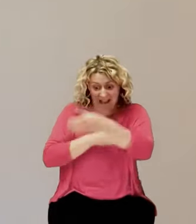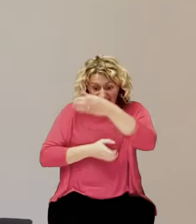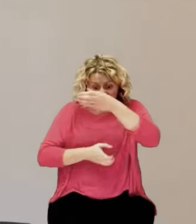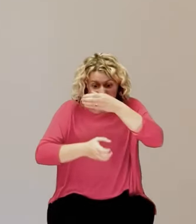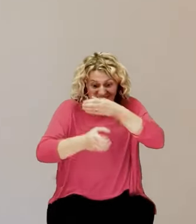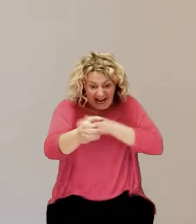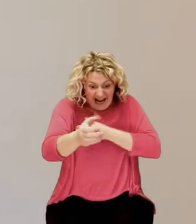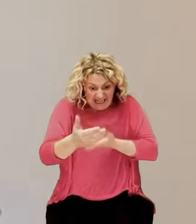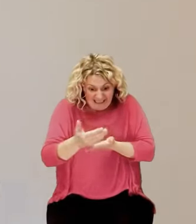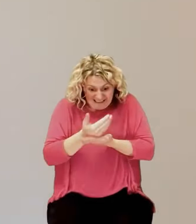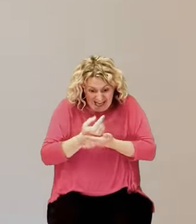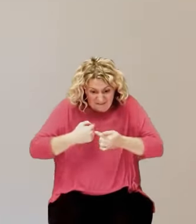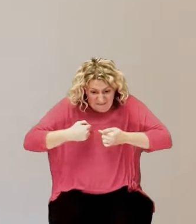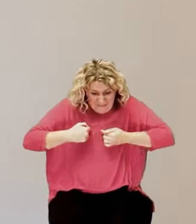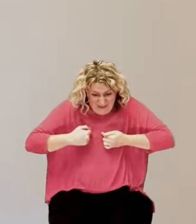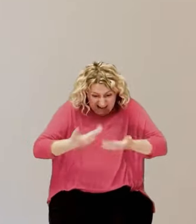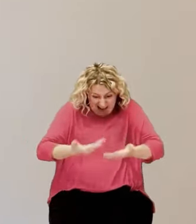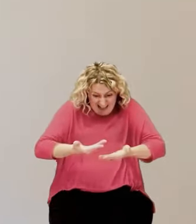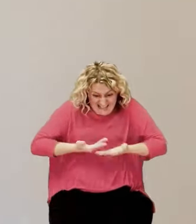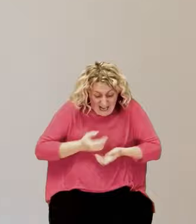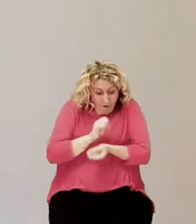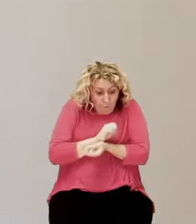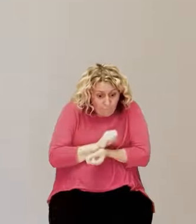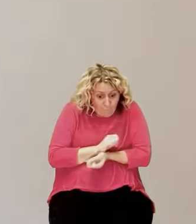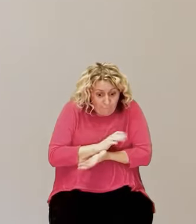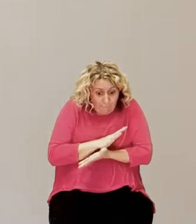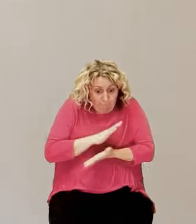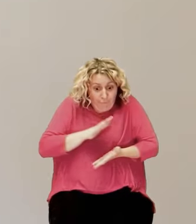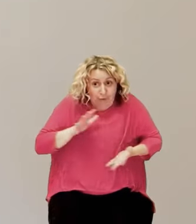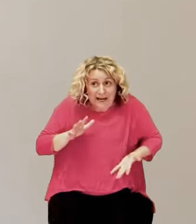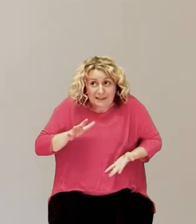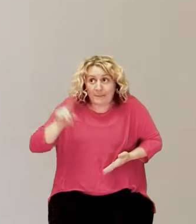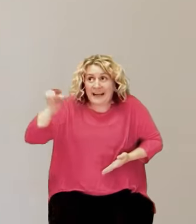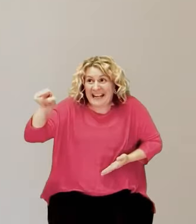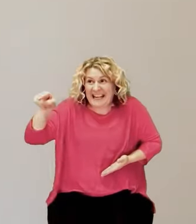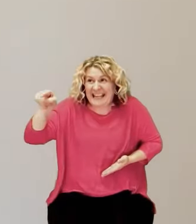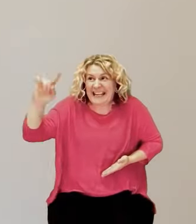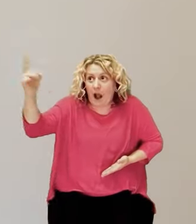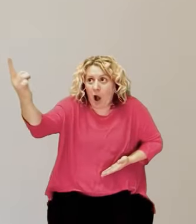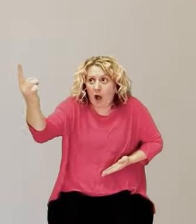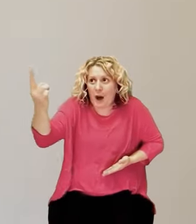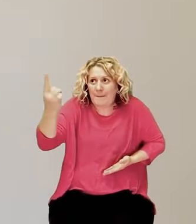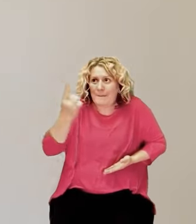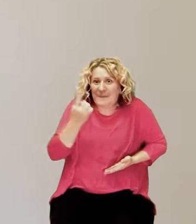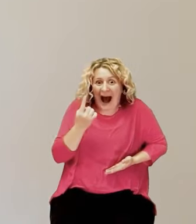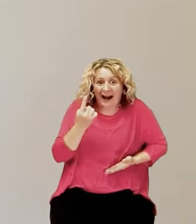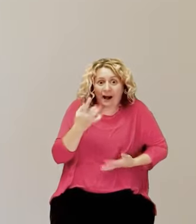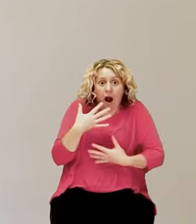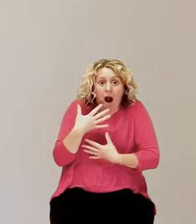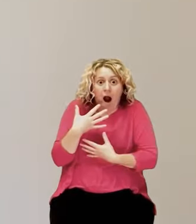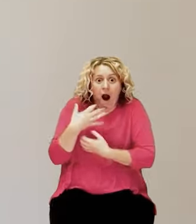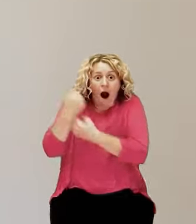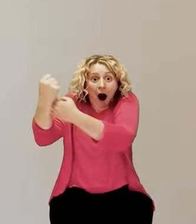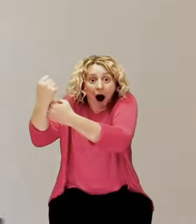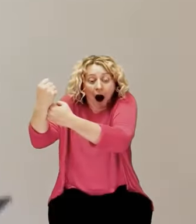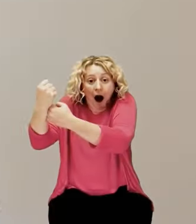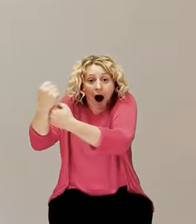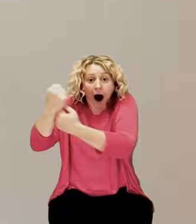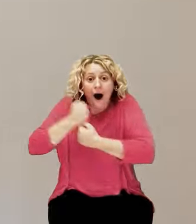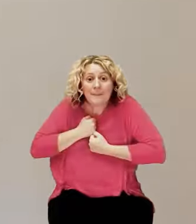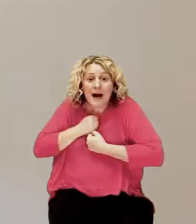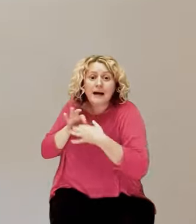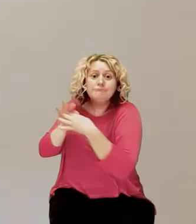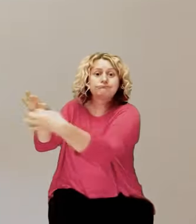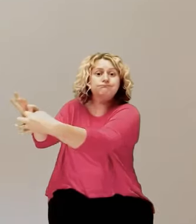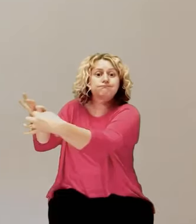price. He sets me free. He'll come back. He's at work purifying me. I'm his. He's mine. That's who I am. Who